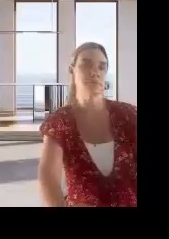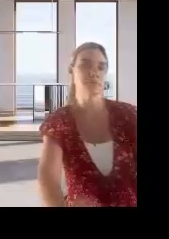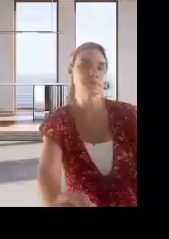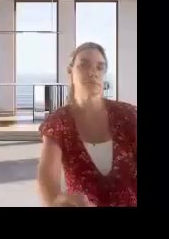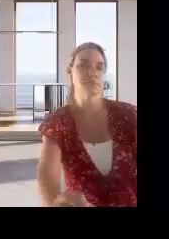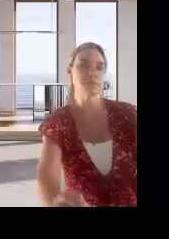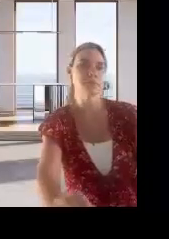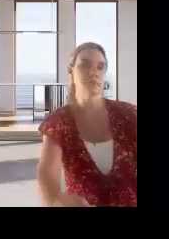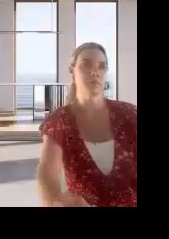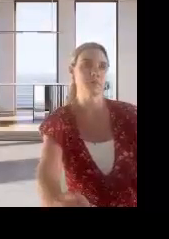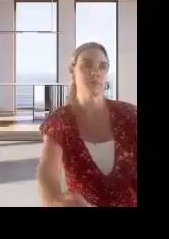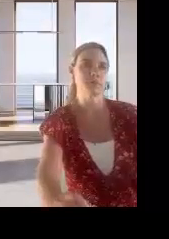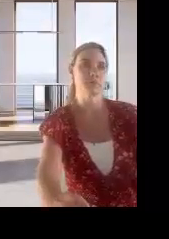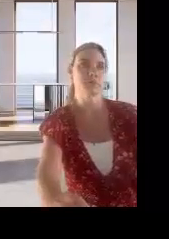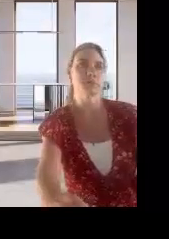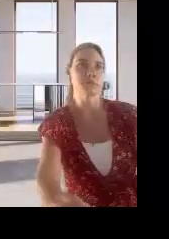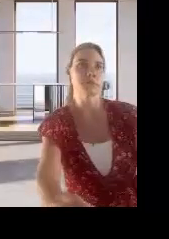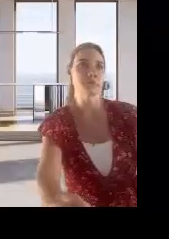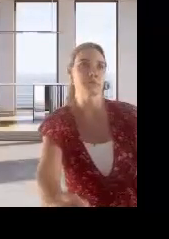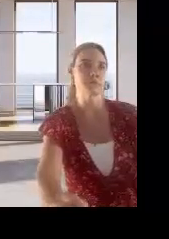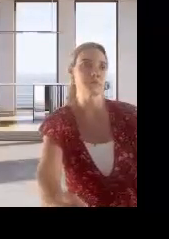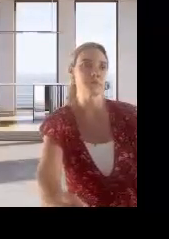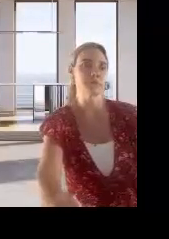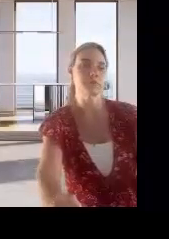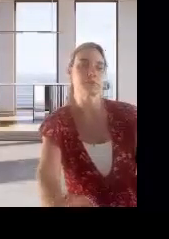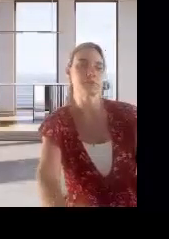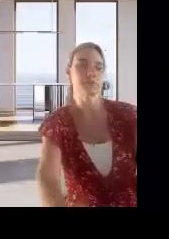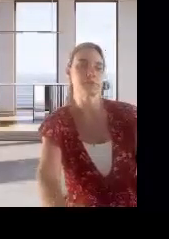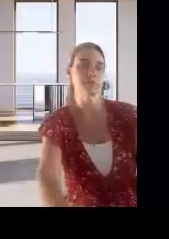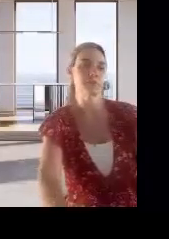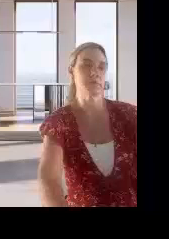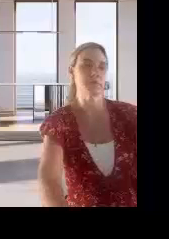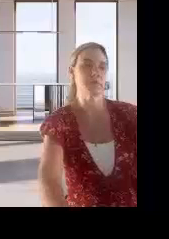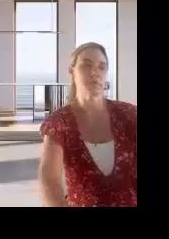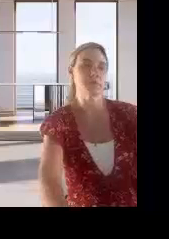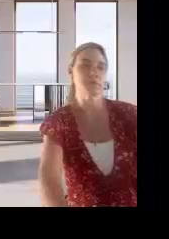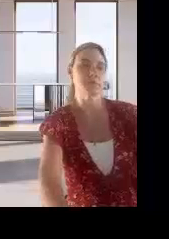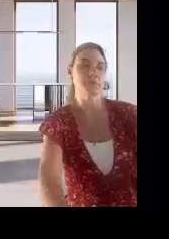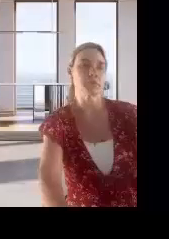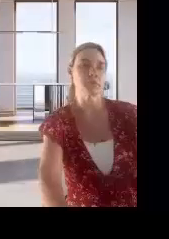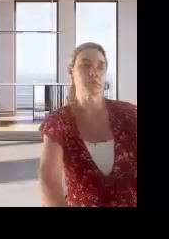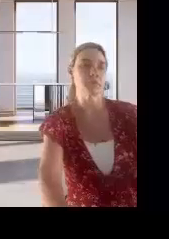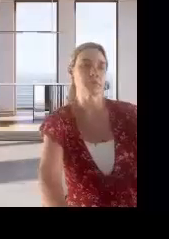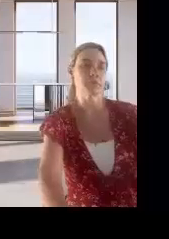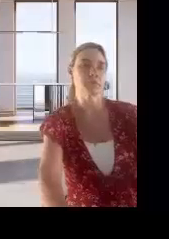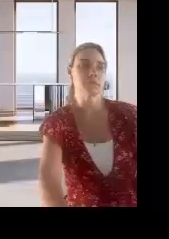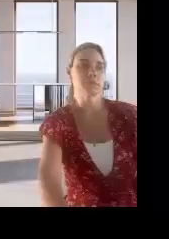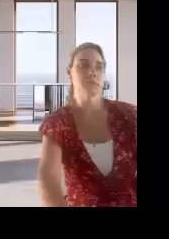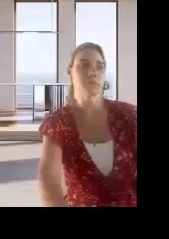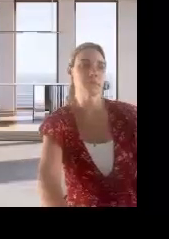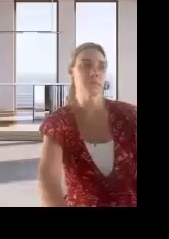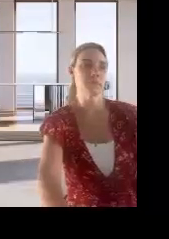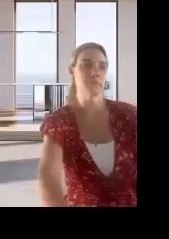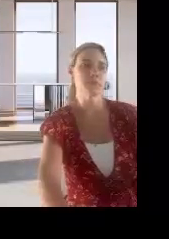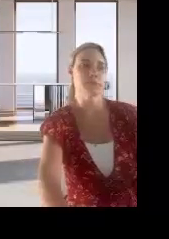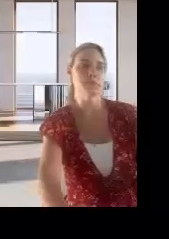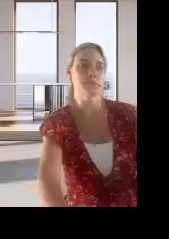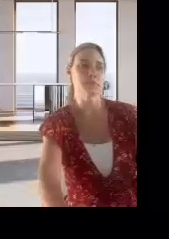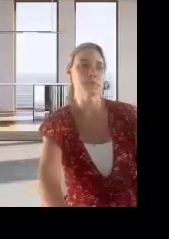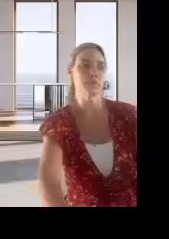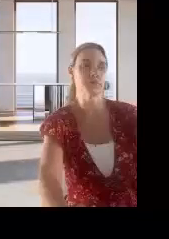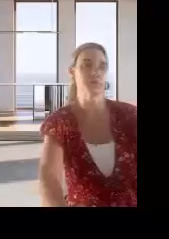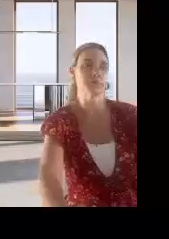help? So that's what I'm talking about, Dr. Logan, is that, I would like to see something maybe,